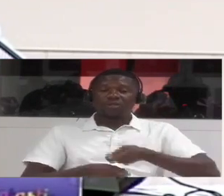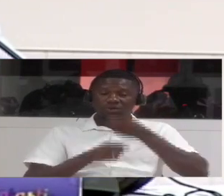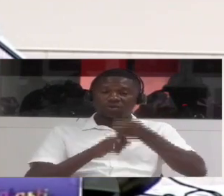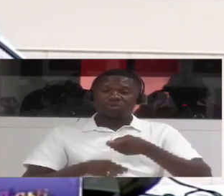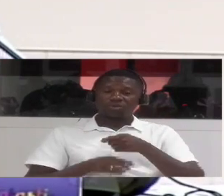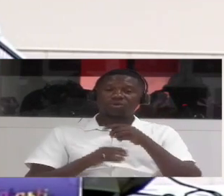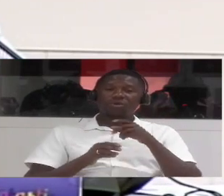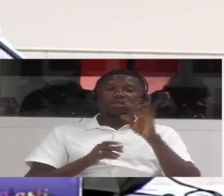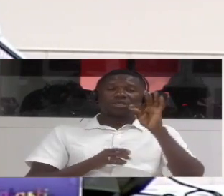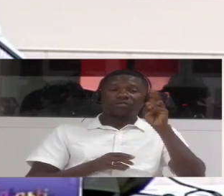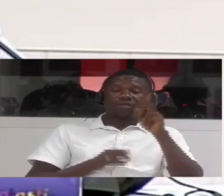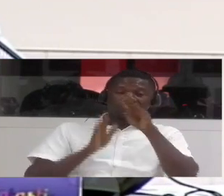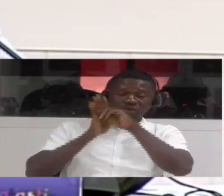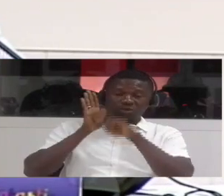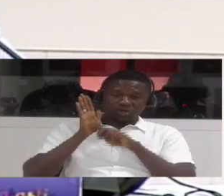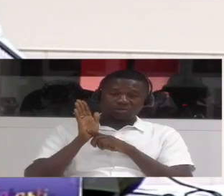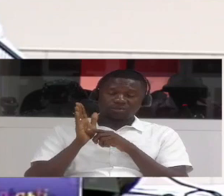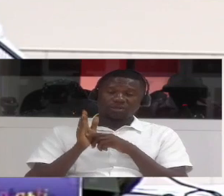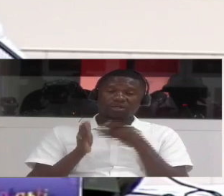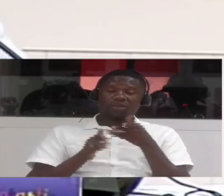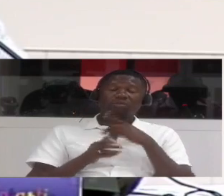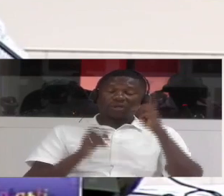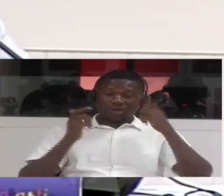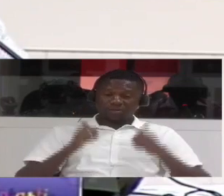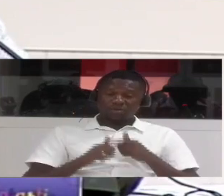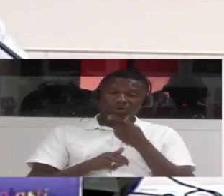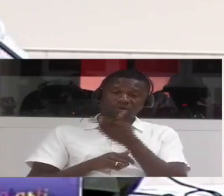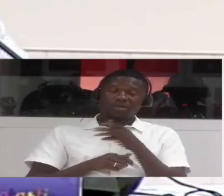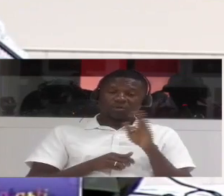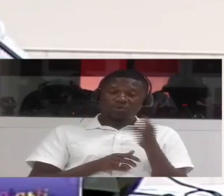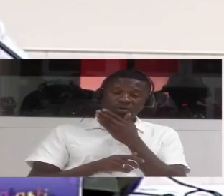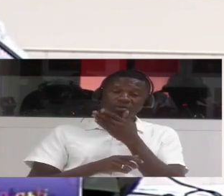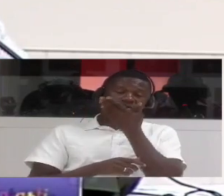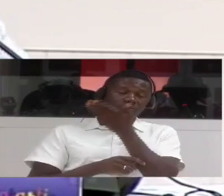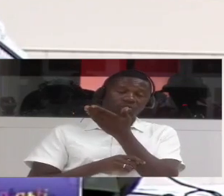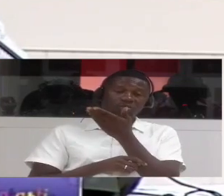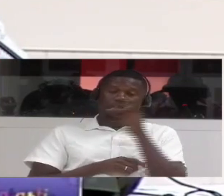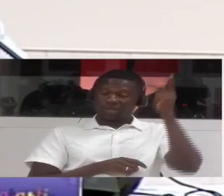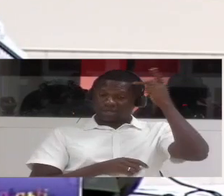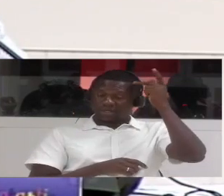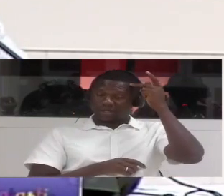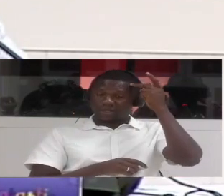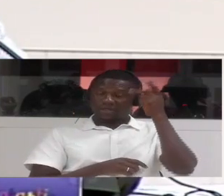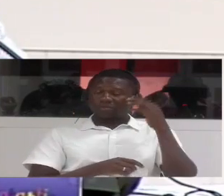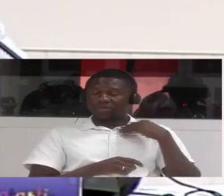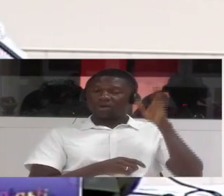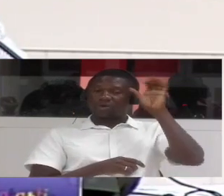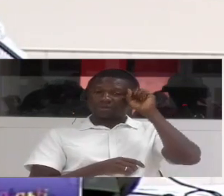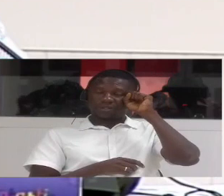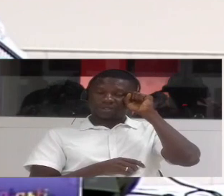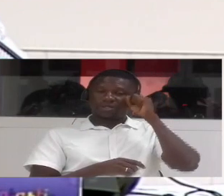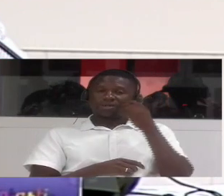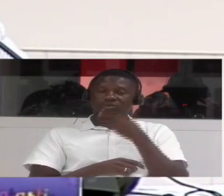on this particular instance, what happened was that he went to Kanilai, I understand,